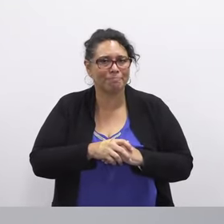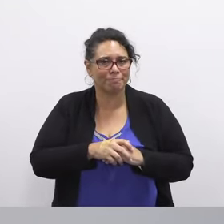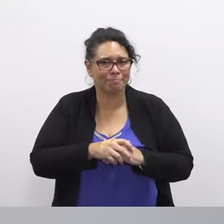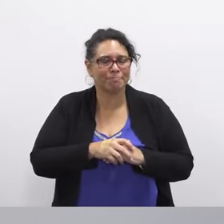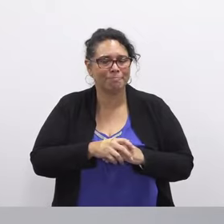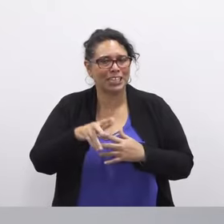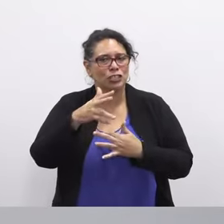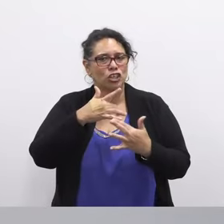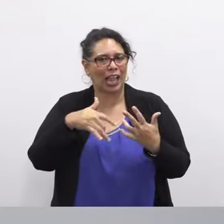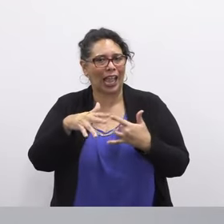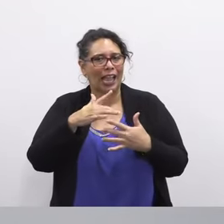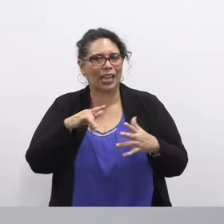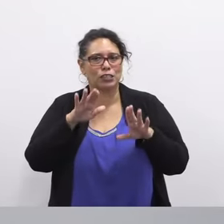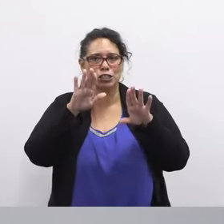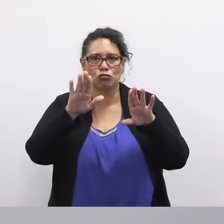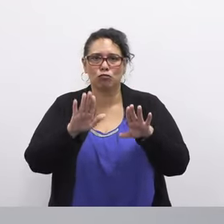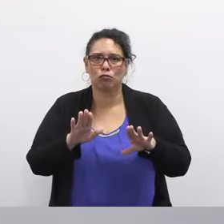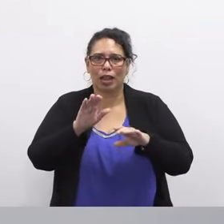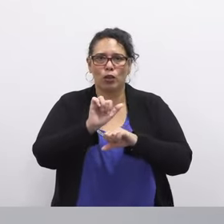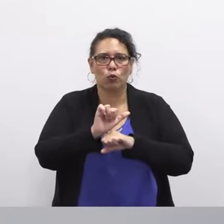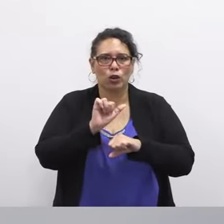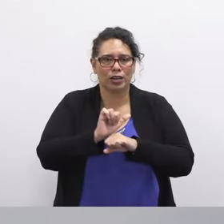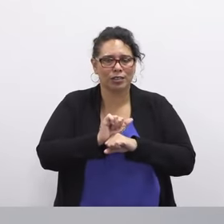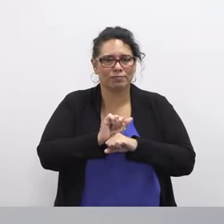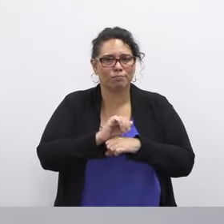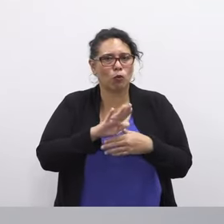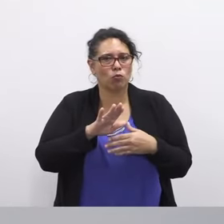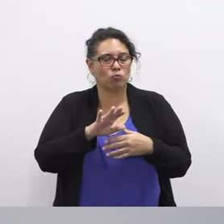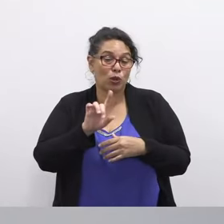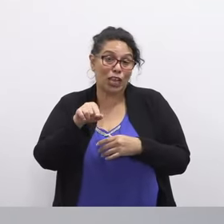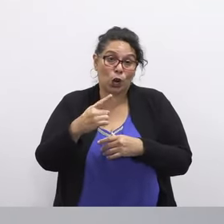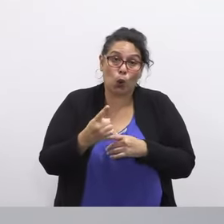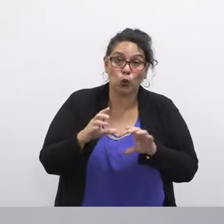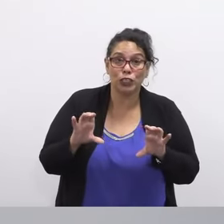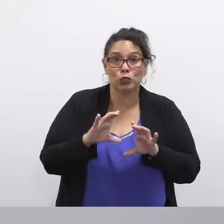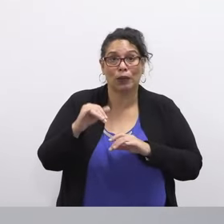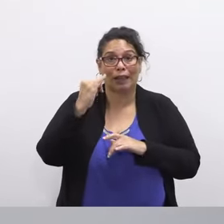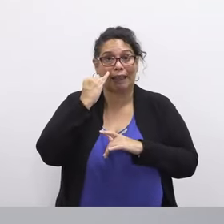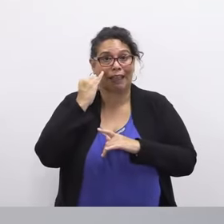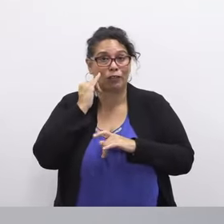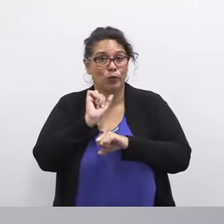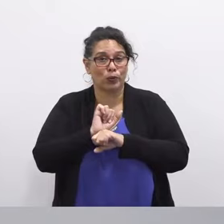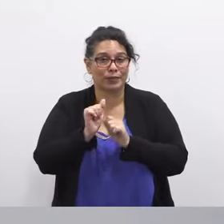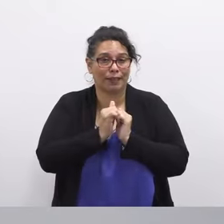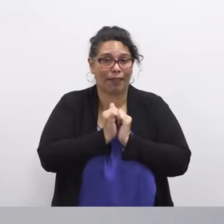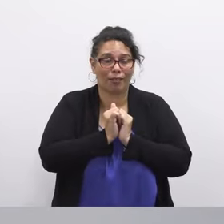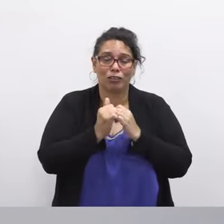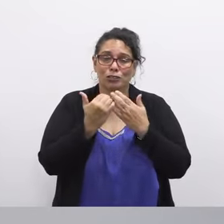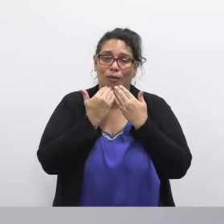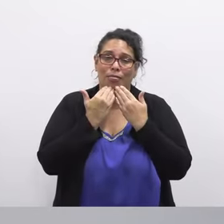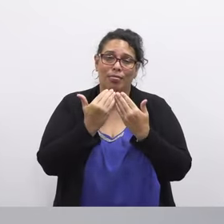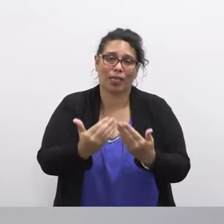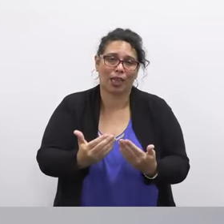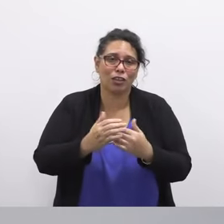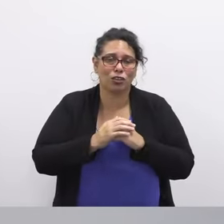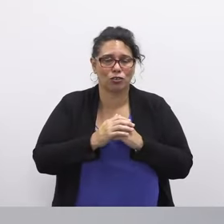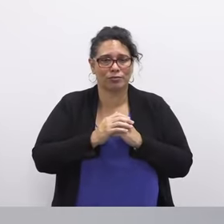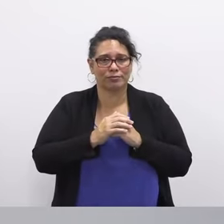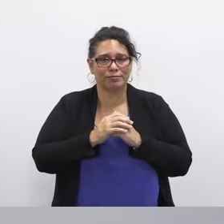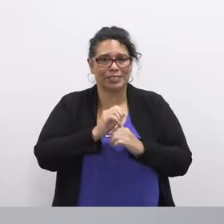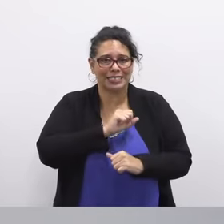we are engaged in great work. And we can only do it if we're all doing it together. And so thank you for the